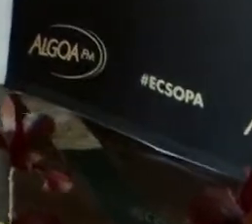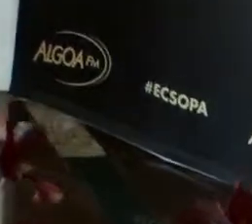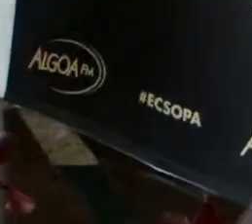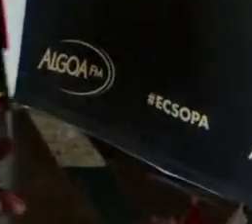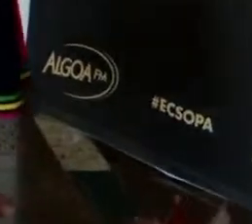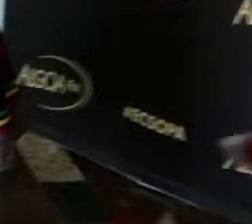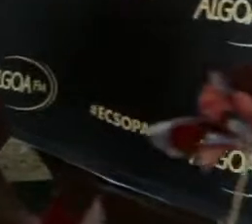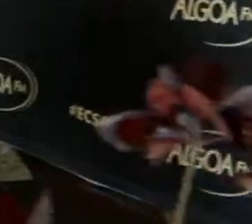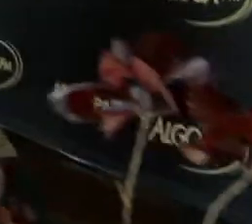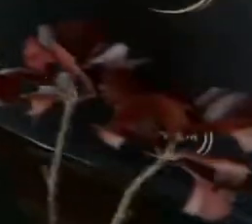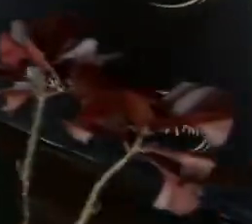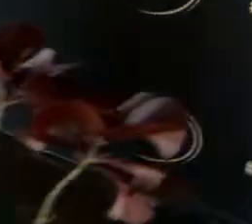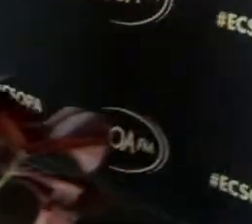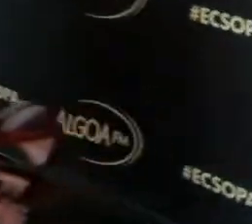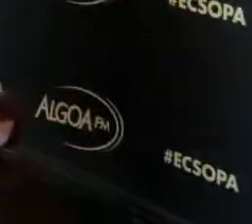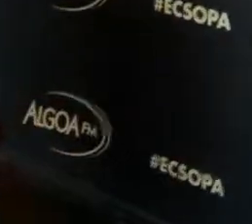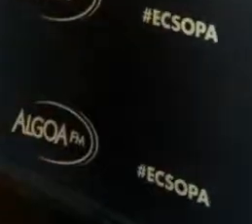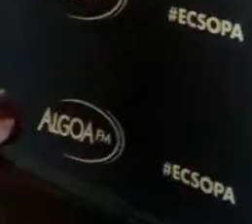Yes,